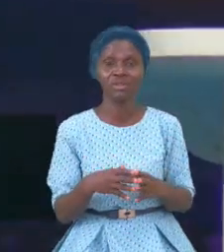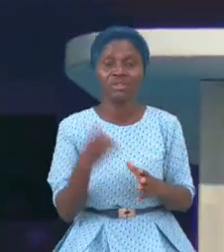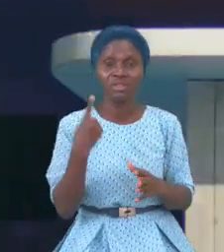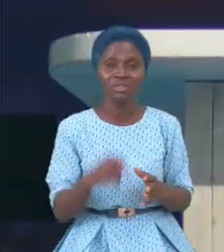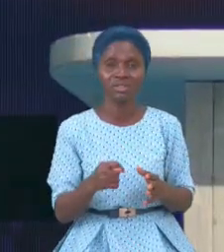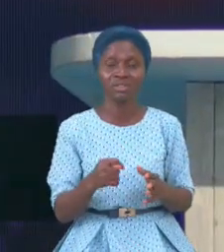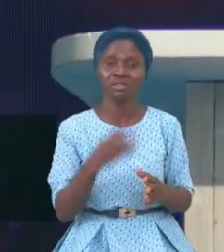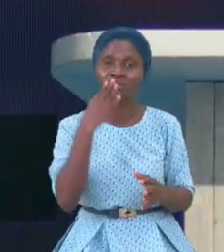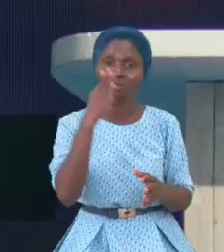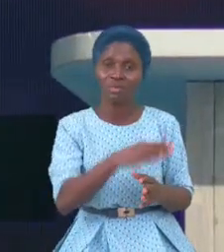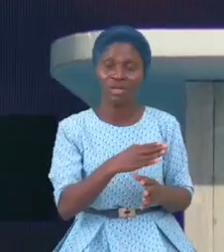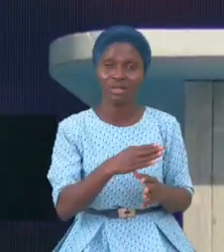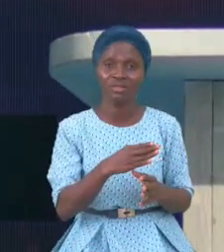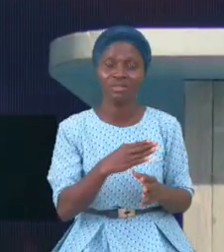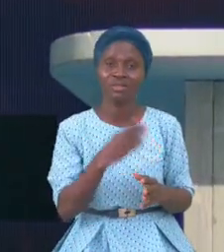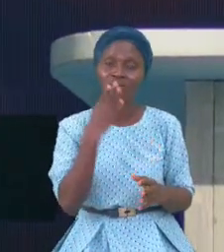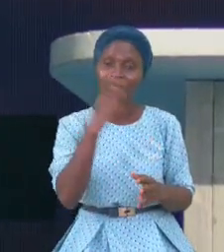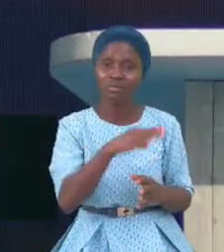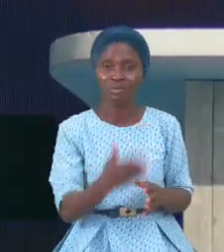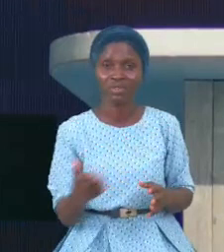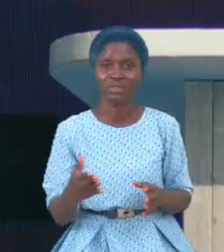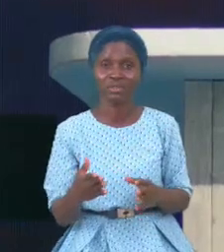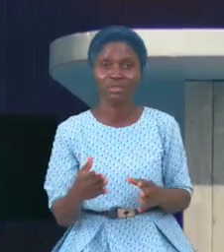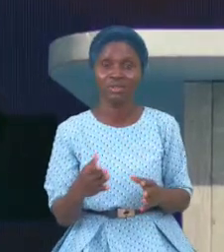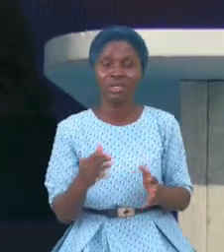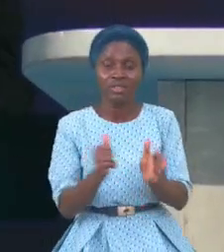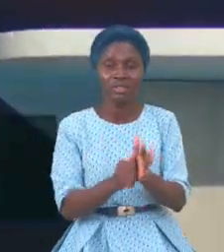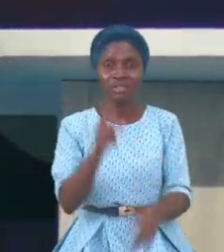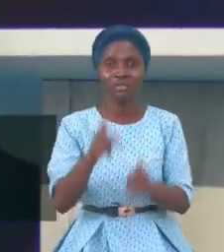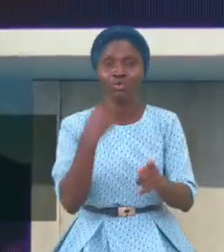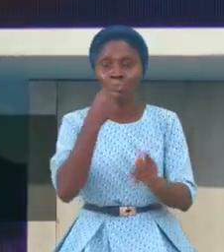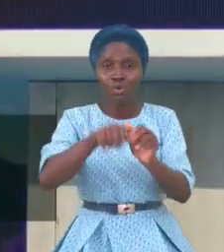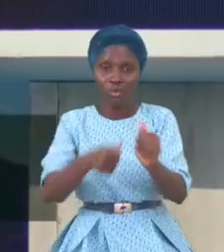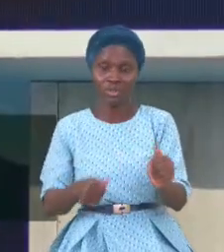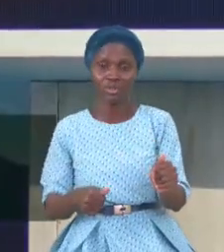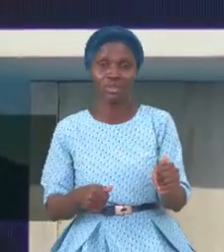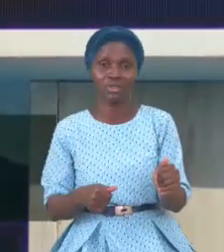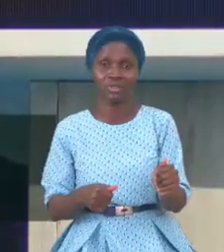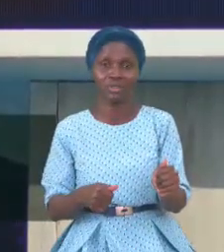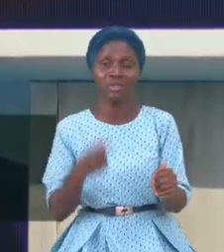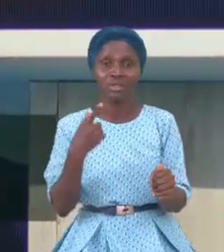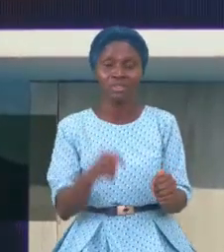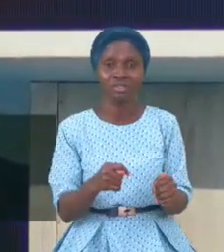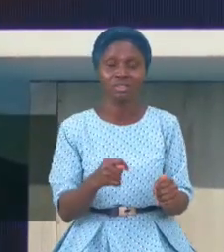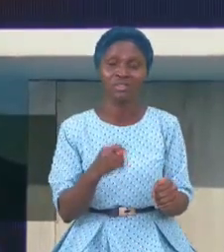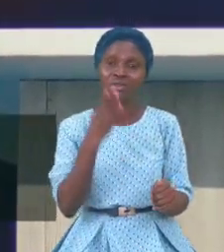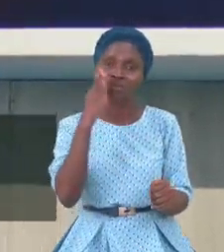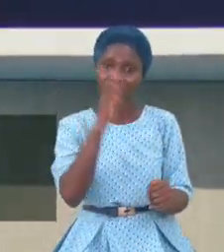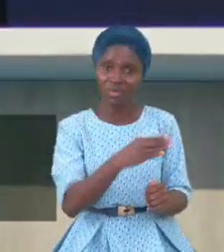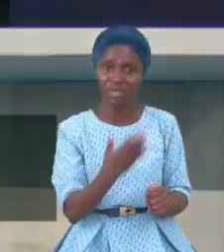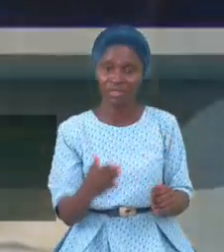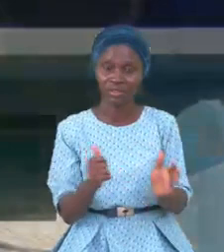who backslide that they follow, the atrocities that an Aaron can follow, the high priest,